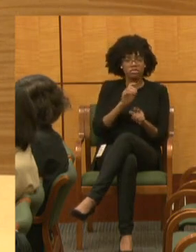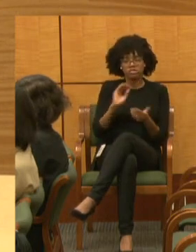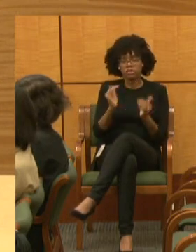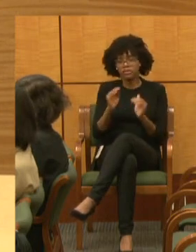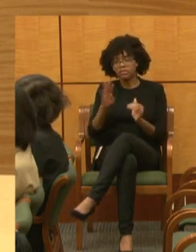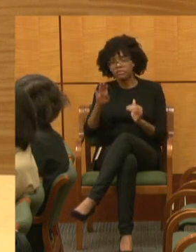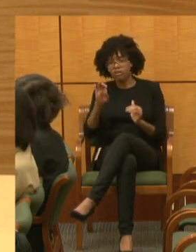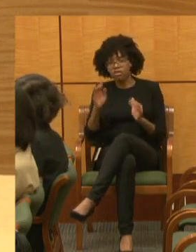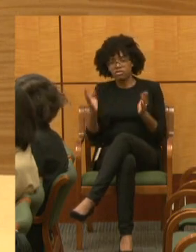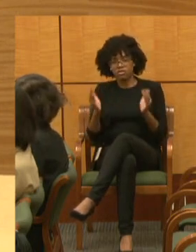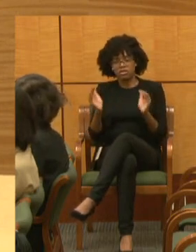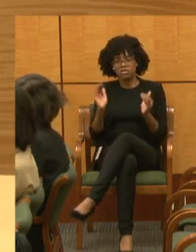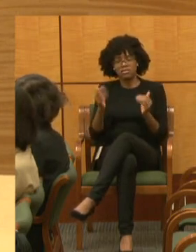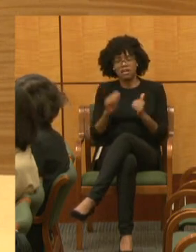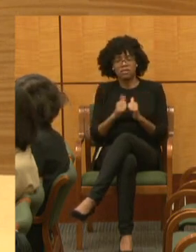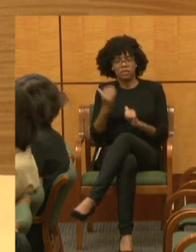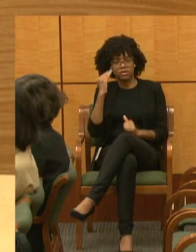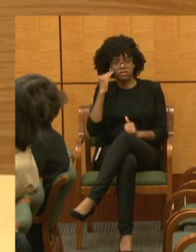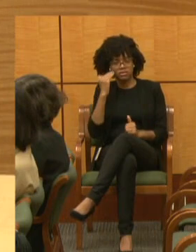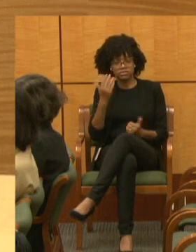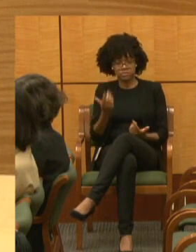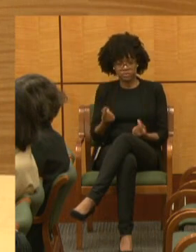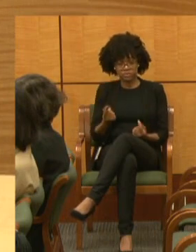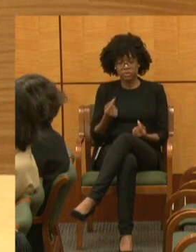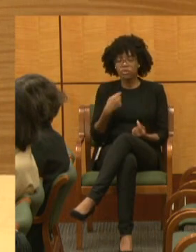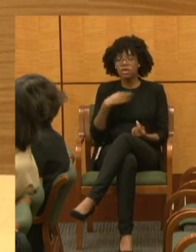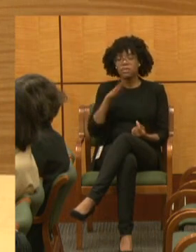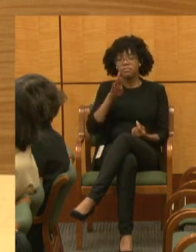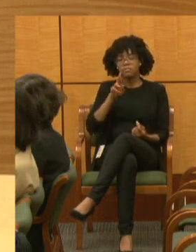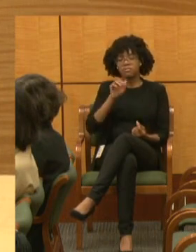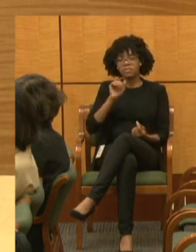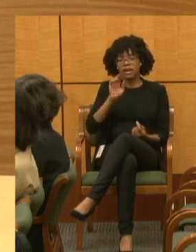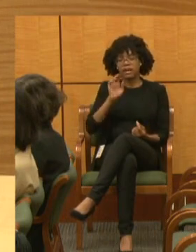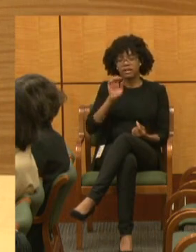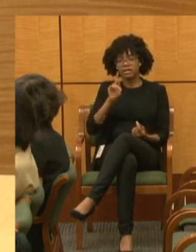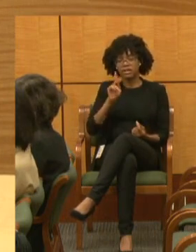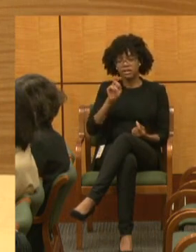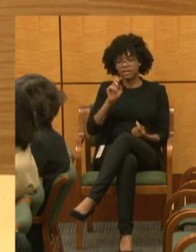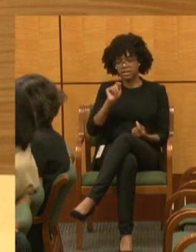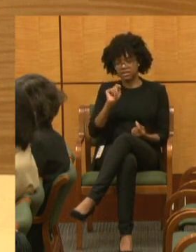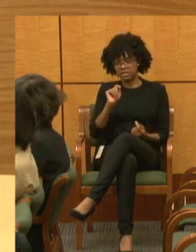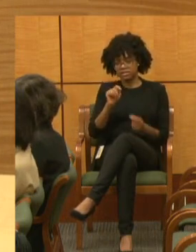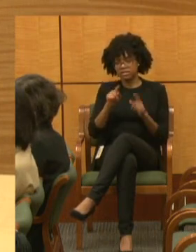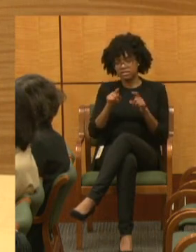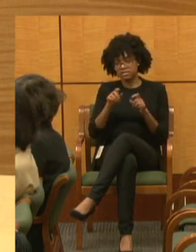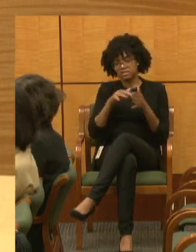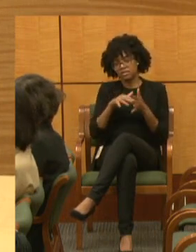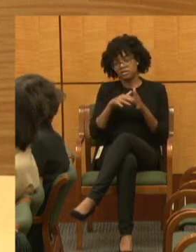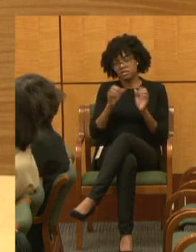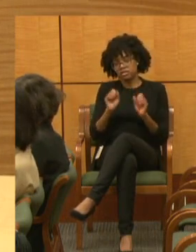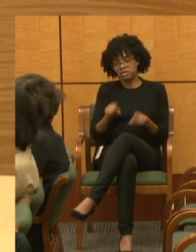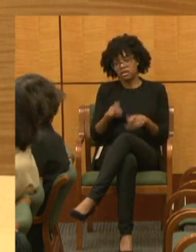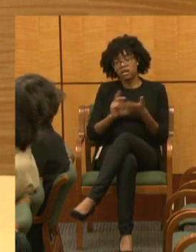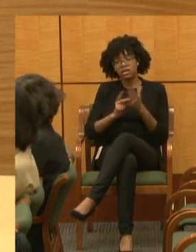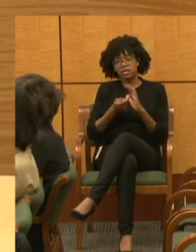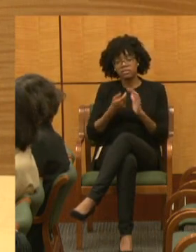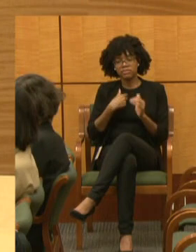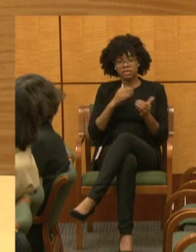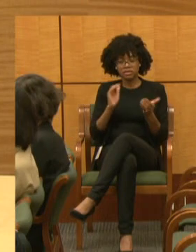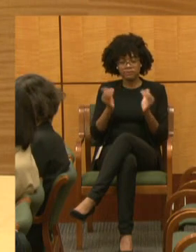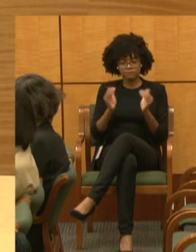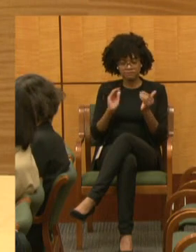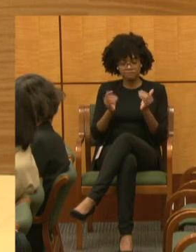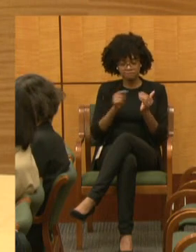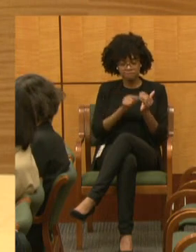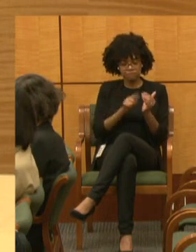low concentrations and high concentrations, everything else remains the same, and you can utilize the beyond use state information